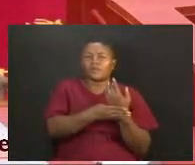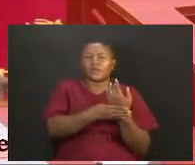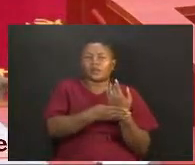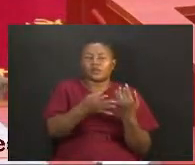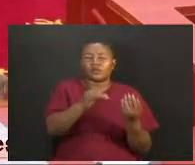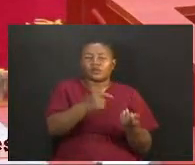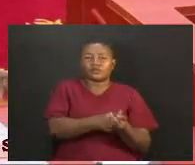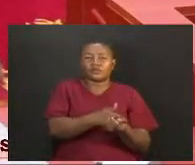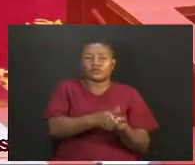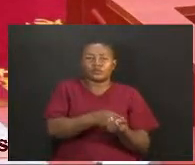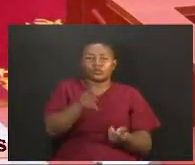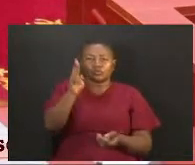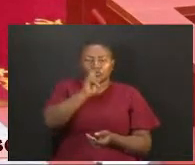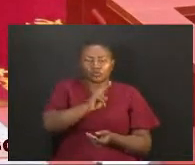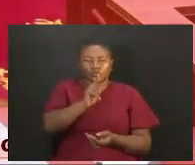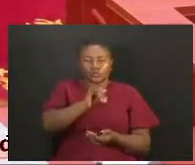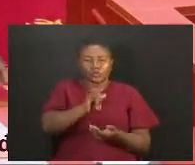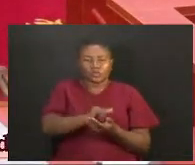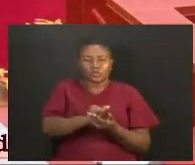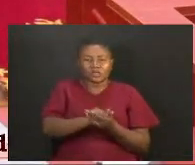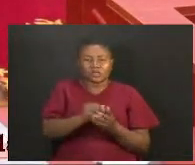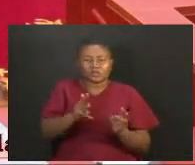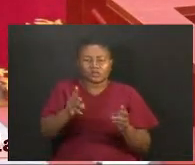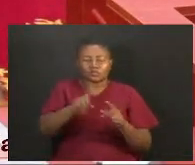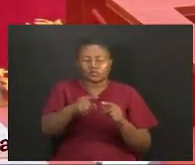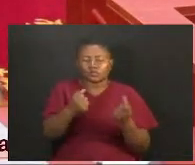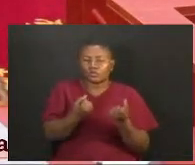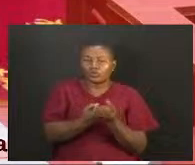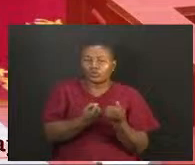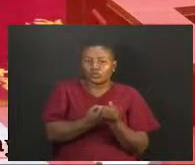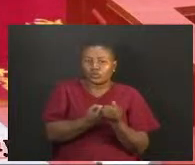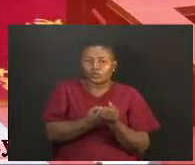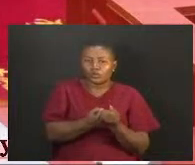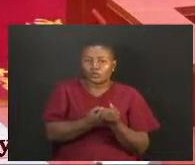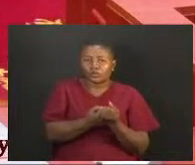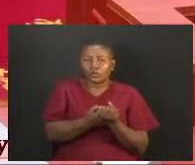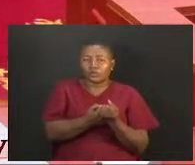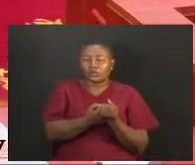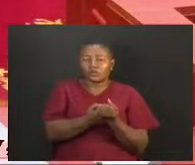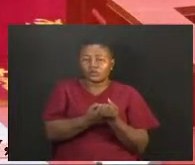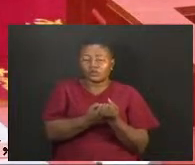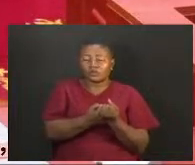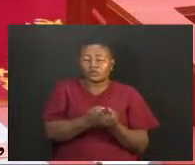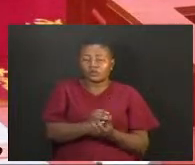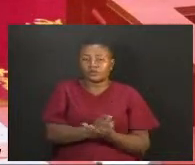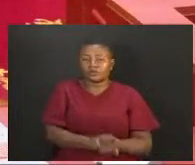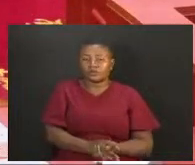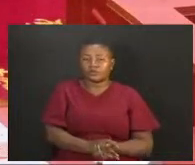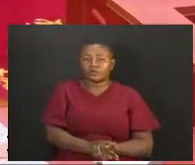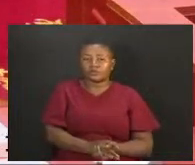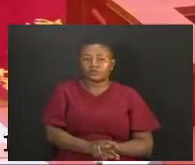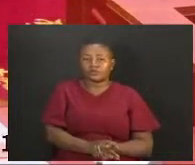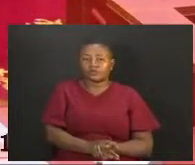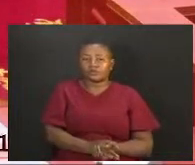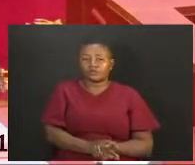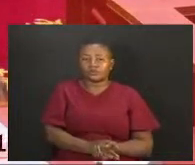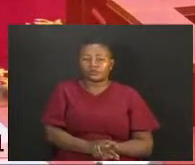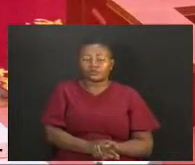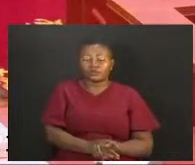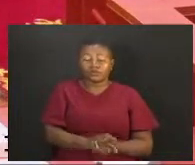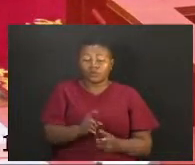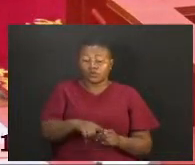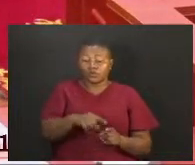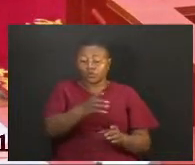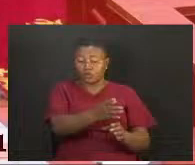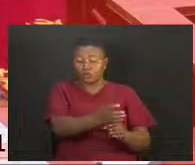its liquidity management interventions to support the disinflation process. Right Honourable Speaker, to achieve